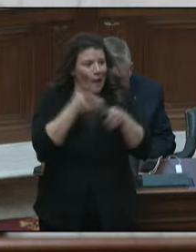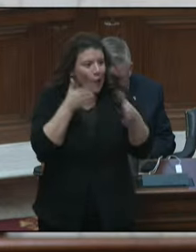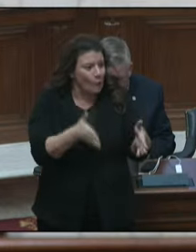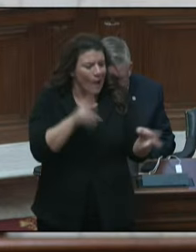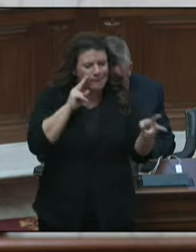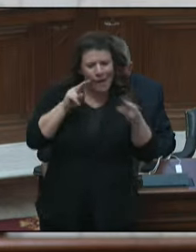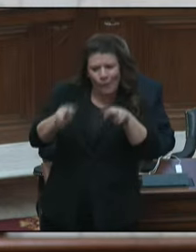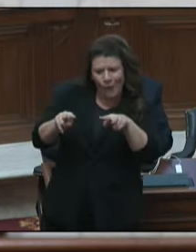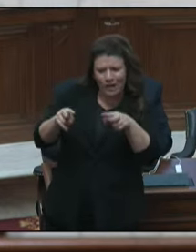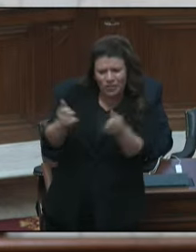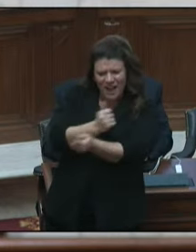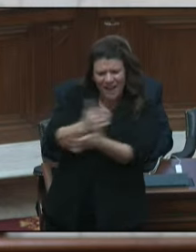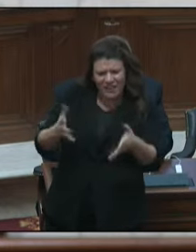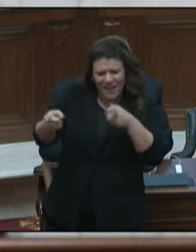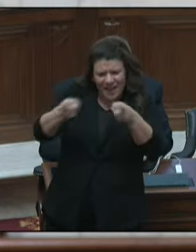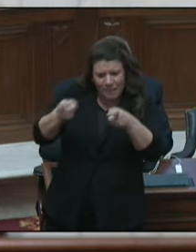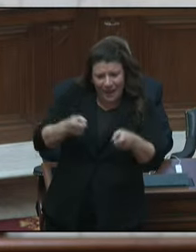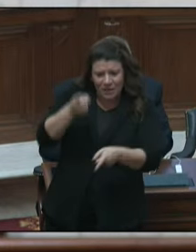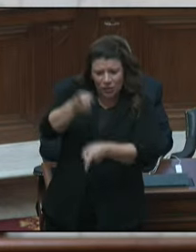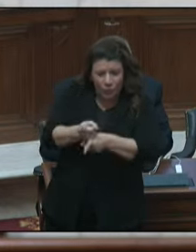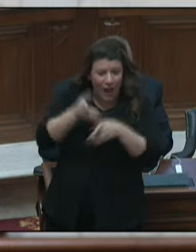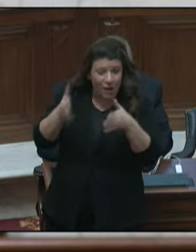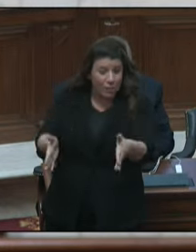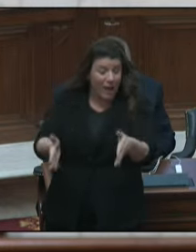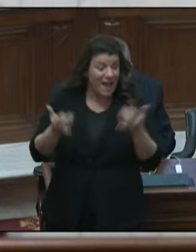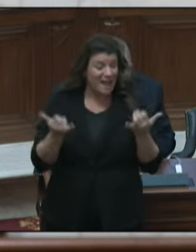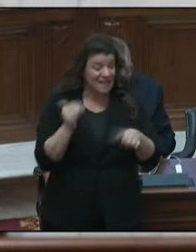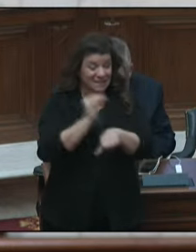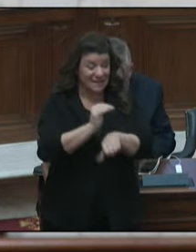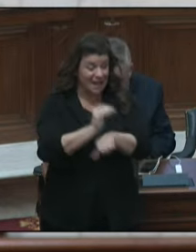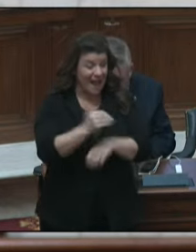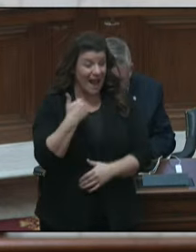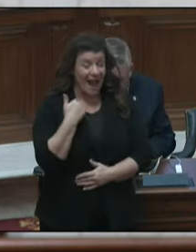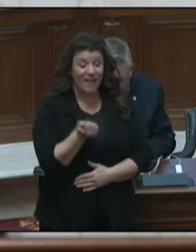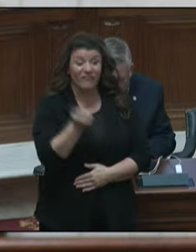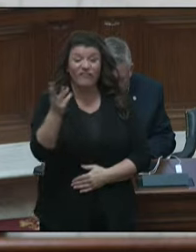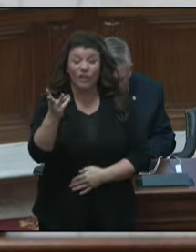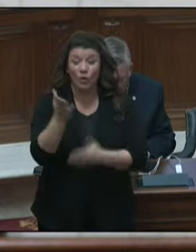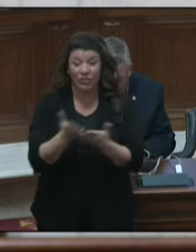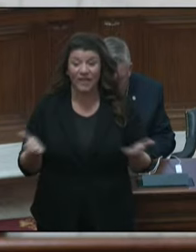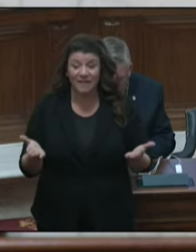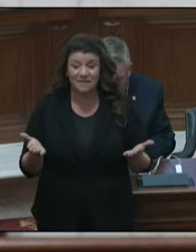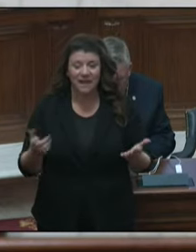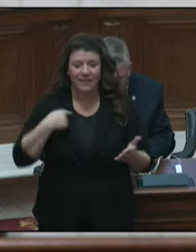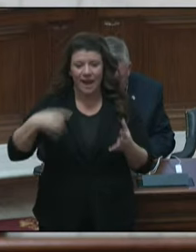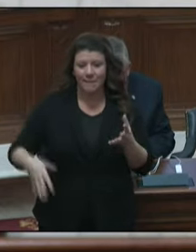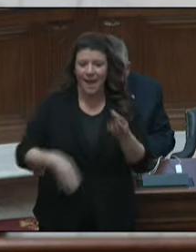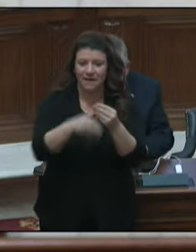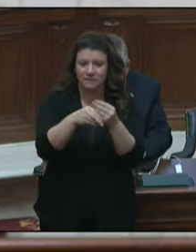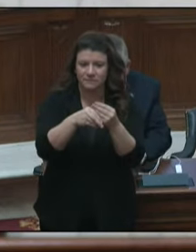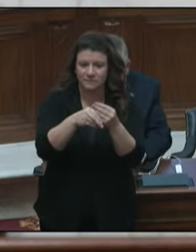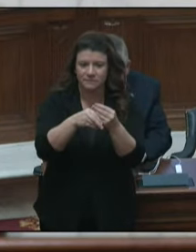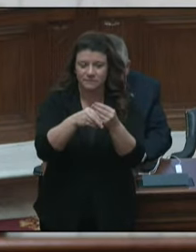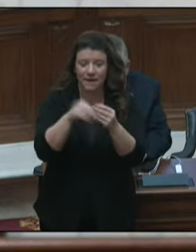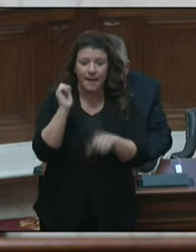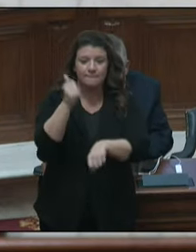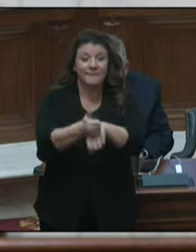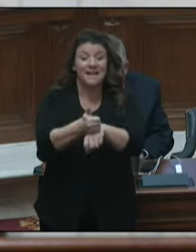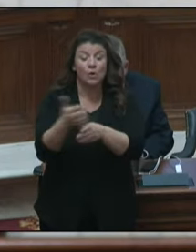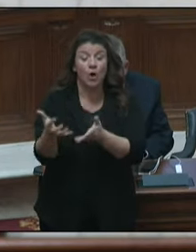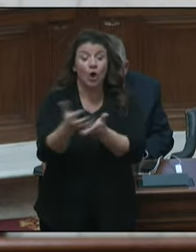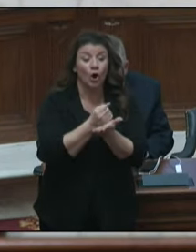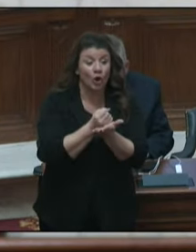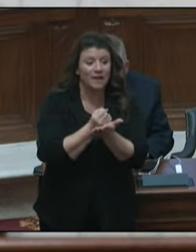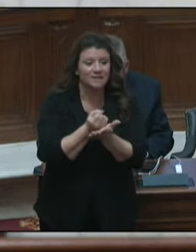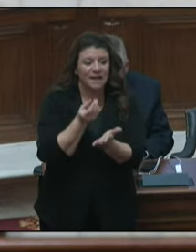to all the time. Tonight I have a few things that I am adding based on earnings